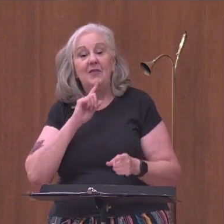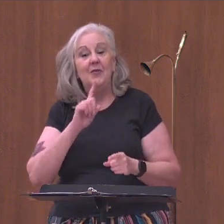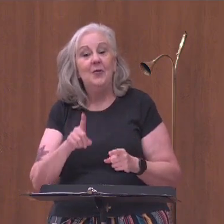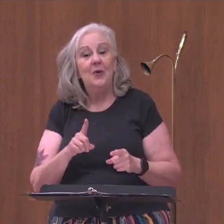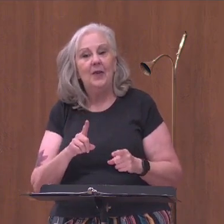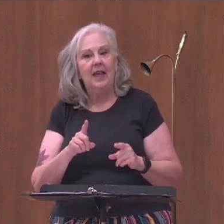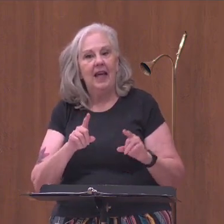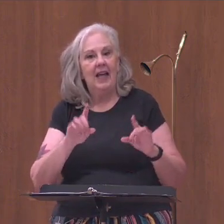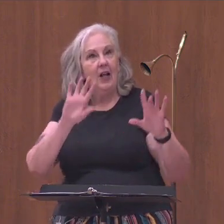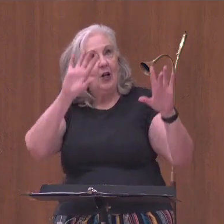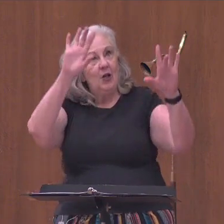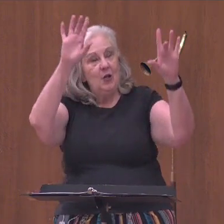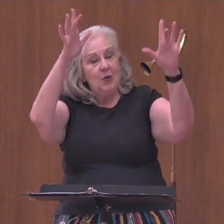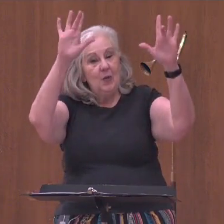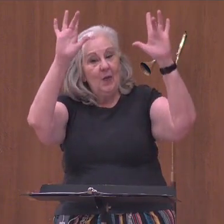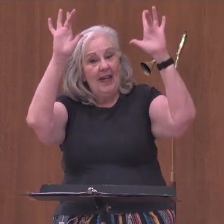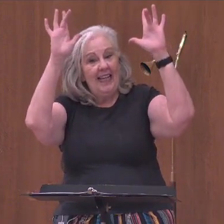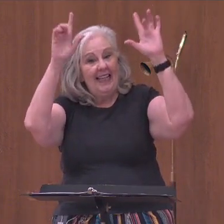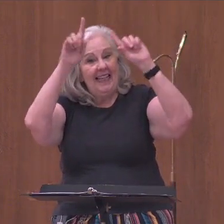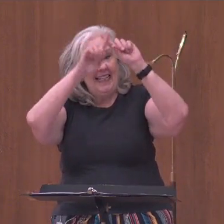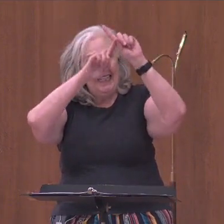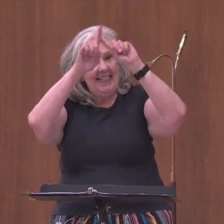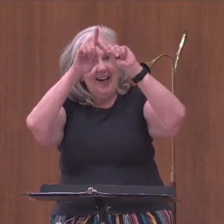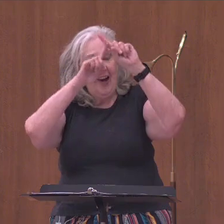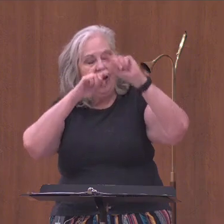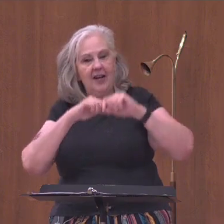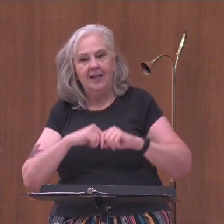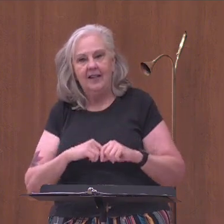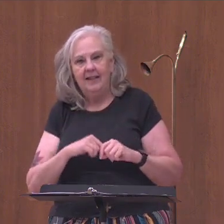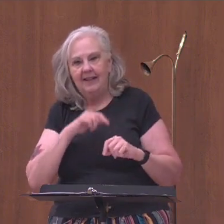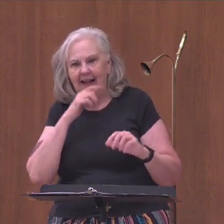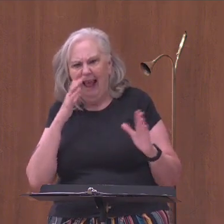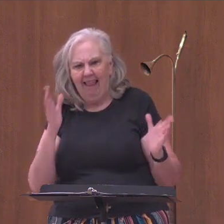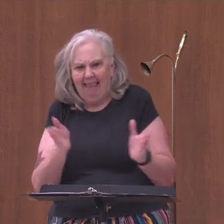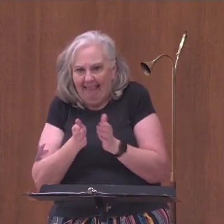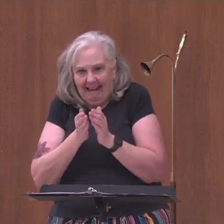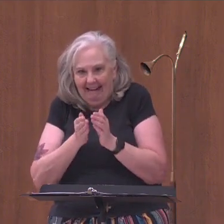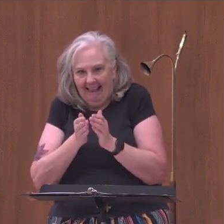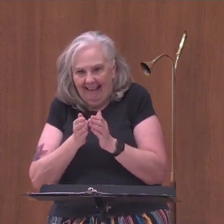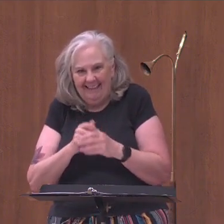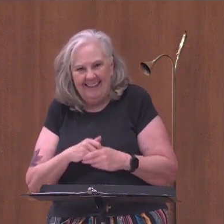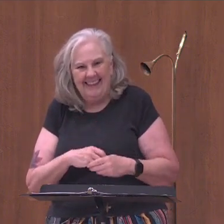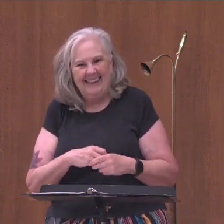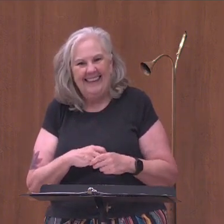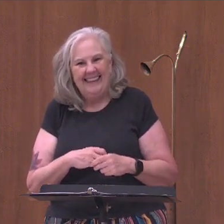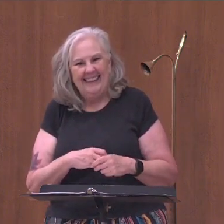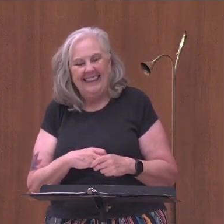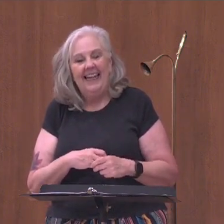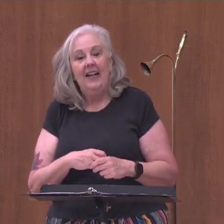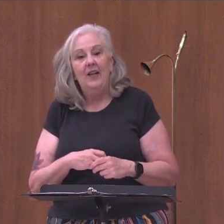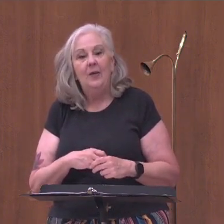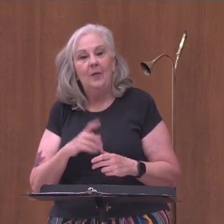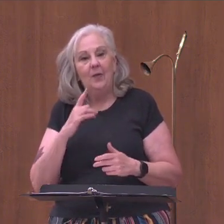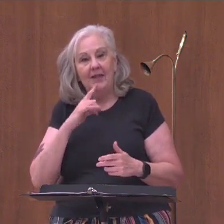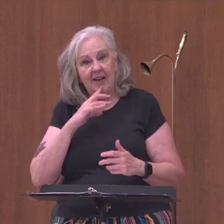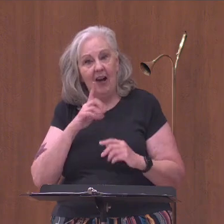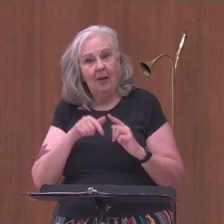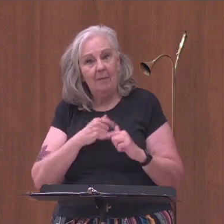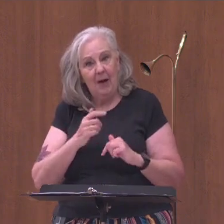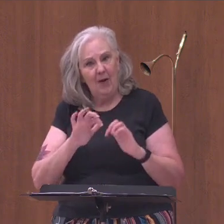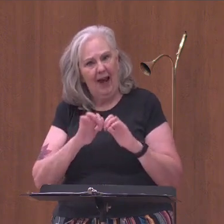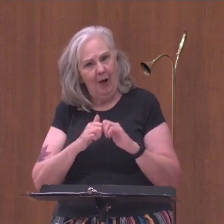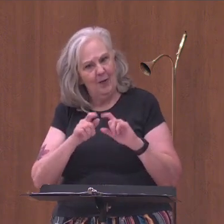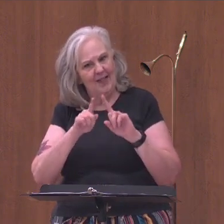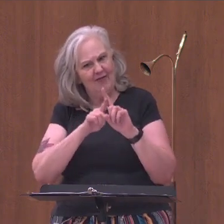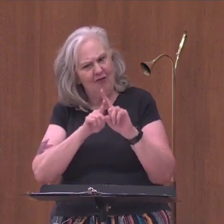those twinkling stars are anything but little. And today, we'll explore how stars